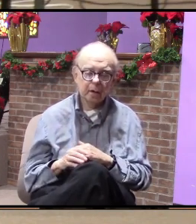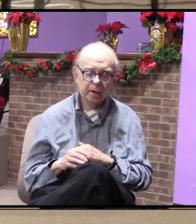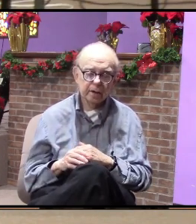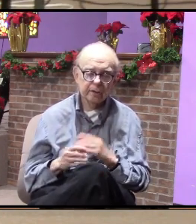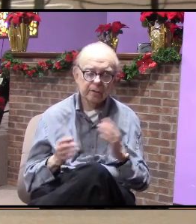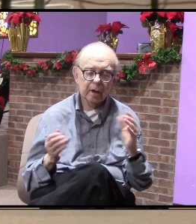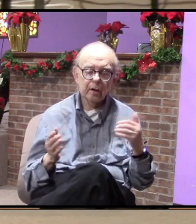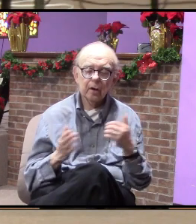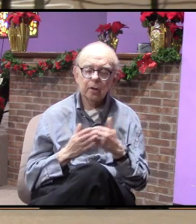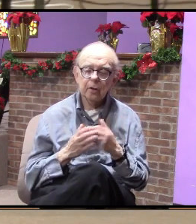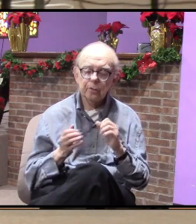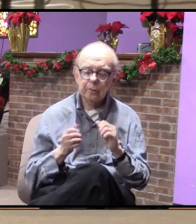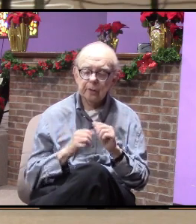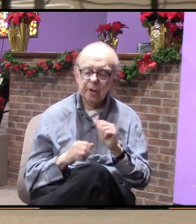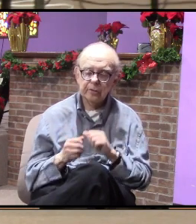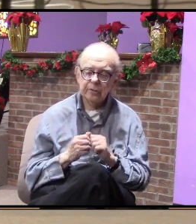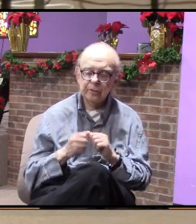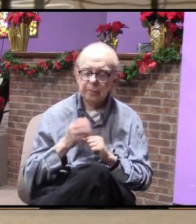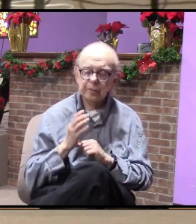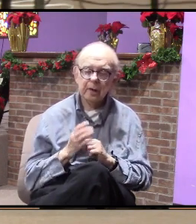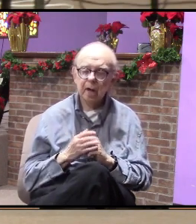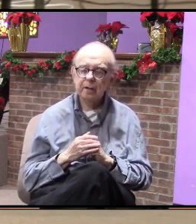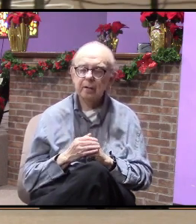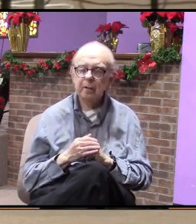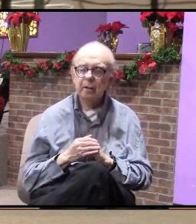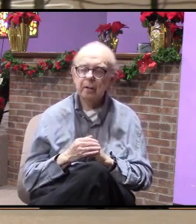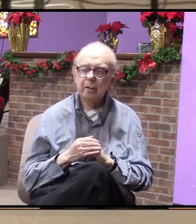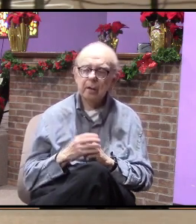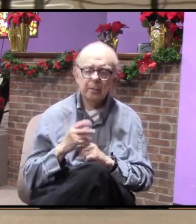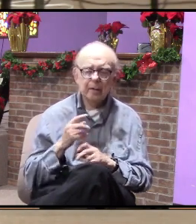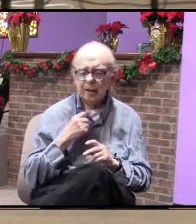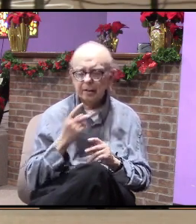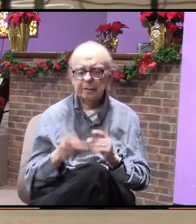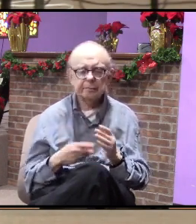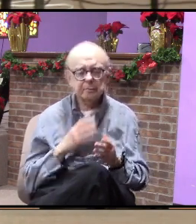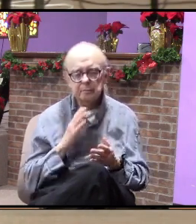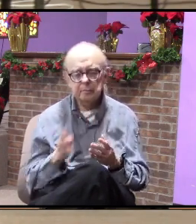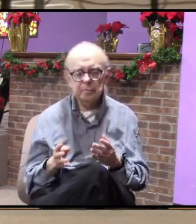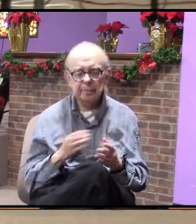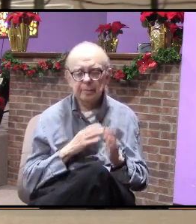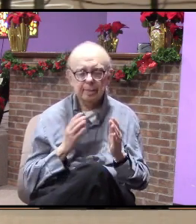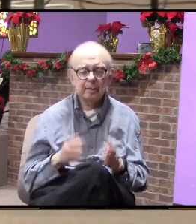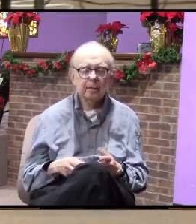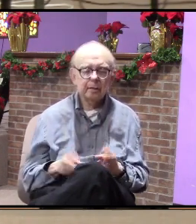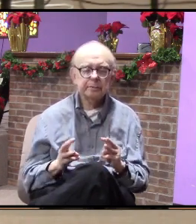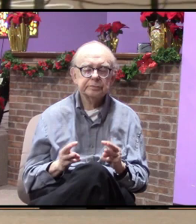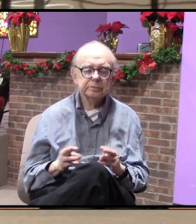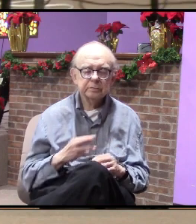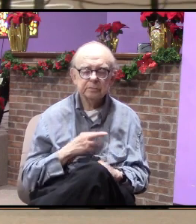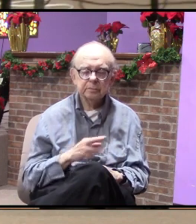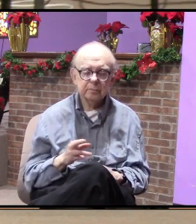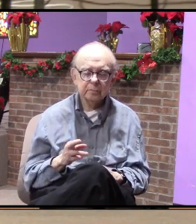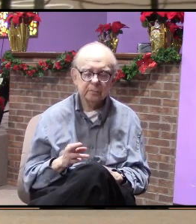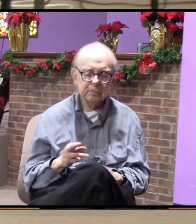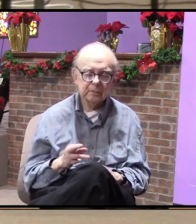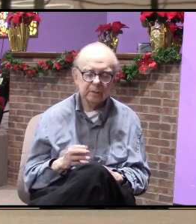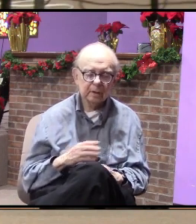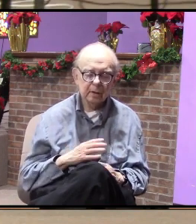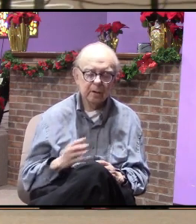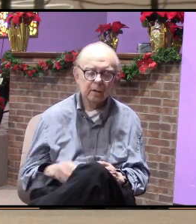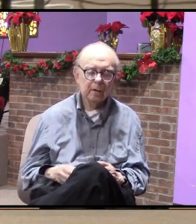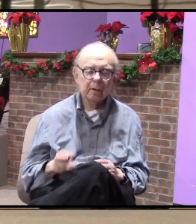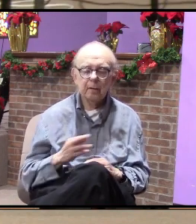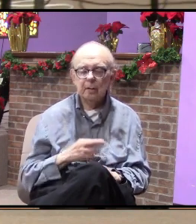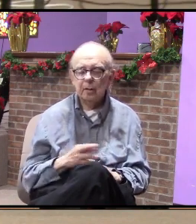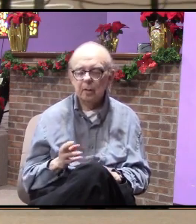him. Okay? I hear people all the time talk about Christianity as a religion. Christianity may be a